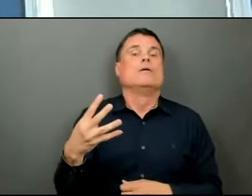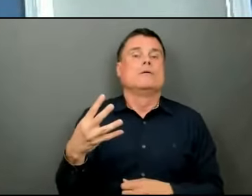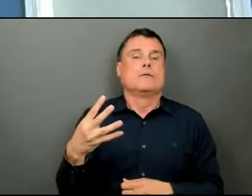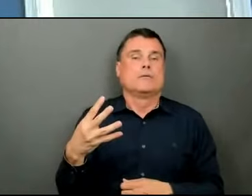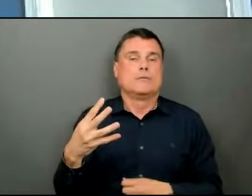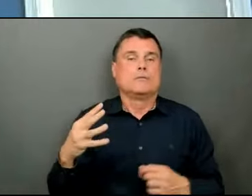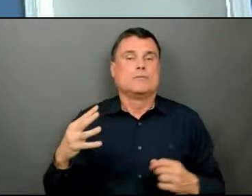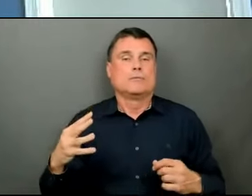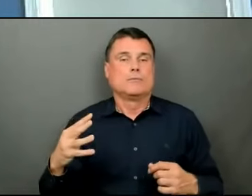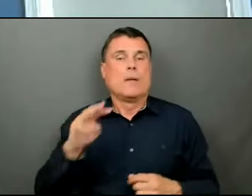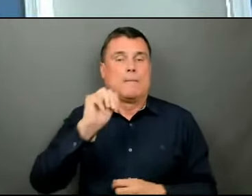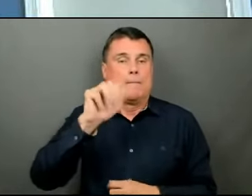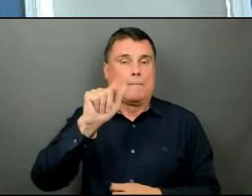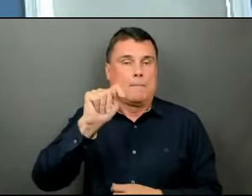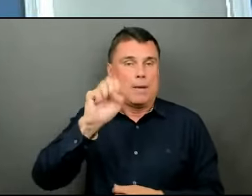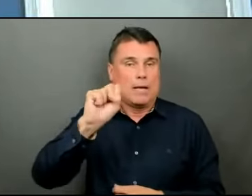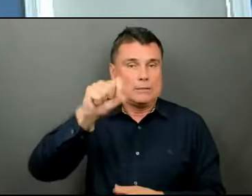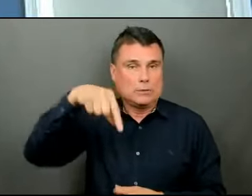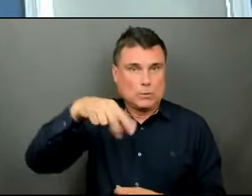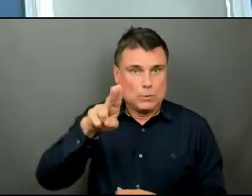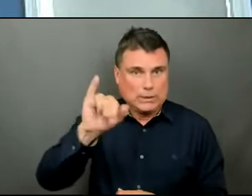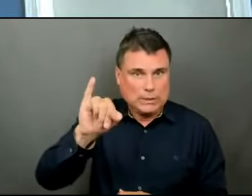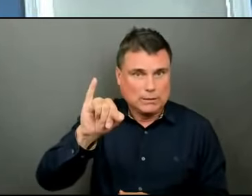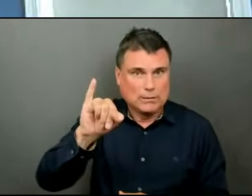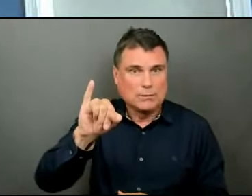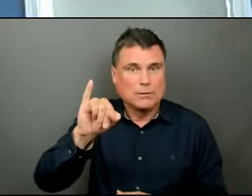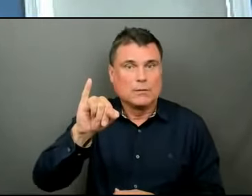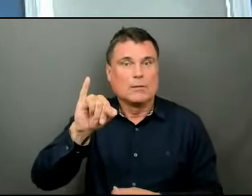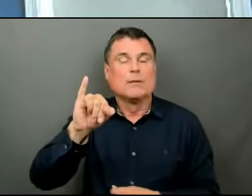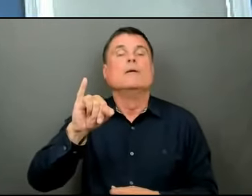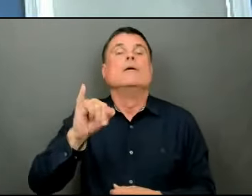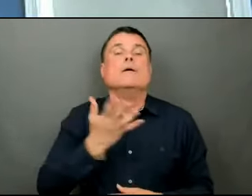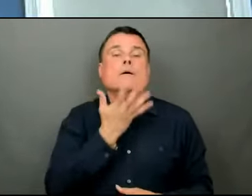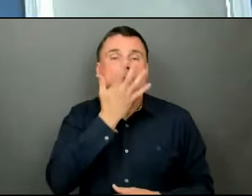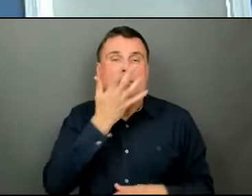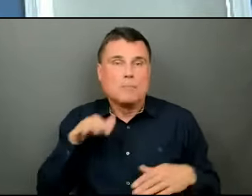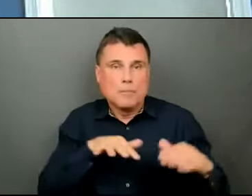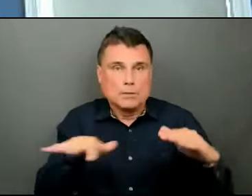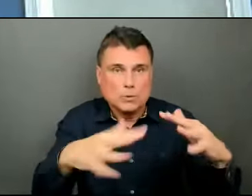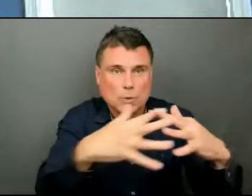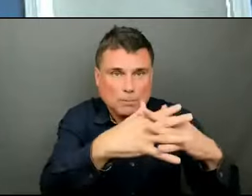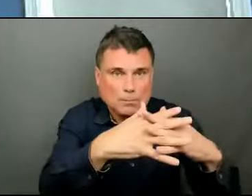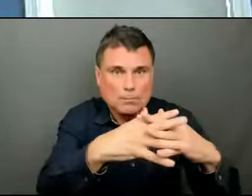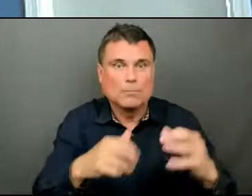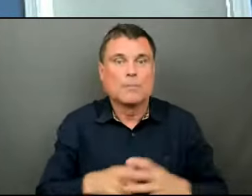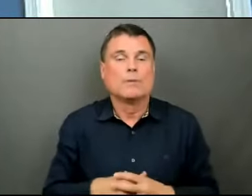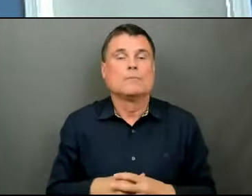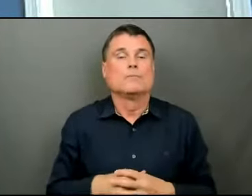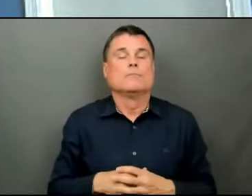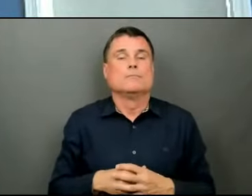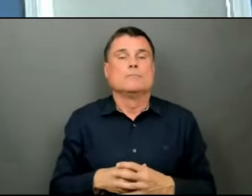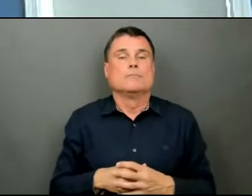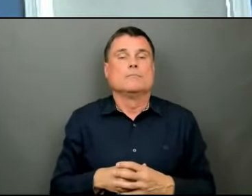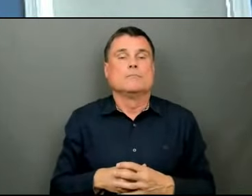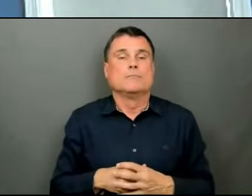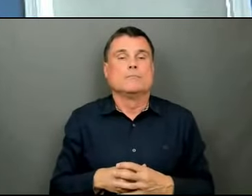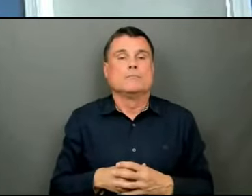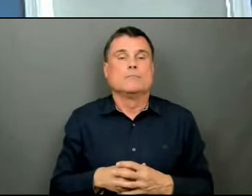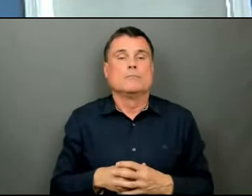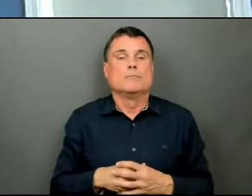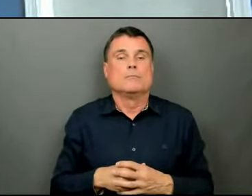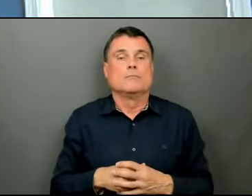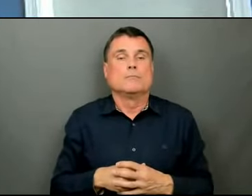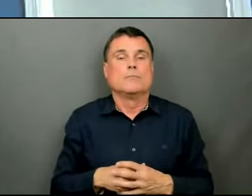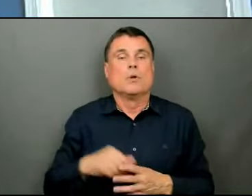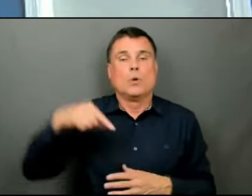Semiamu, Squamish, Tsawwassen, Tsleil-Waututh, on whose territory we work, operate, and serve each